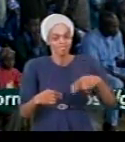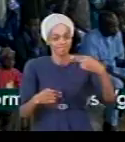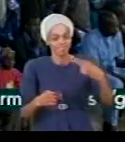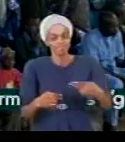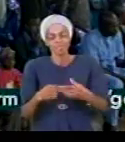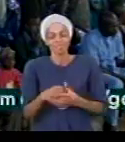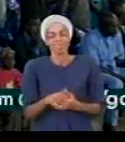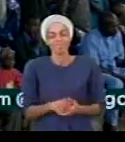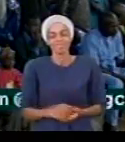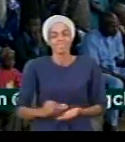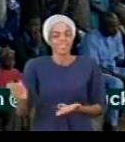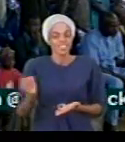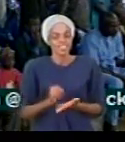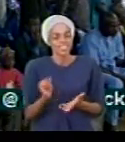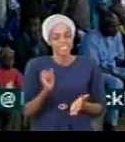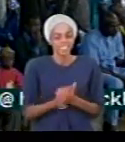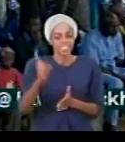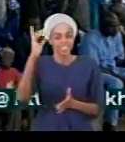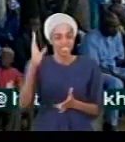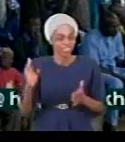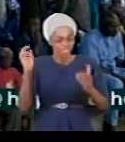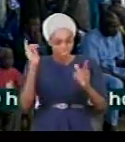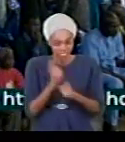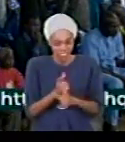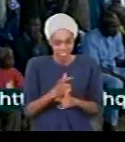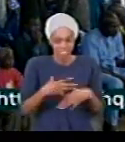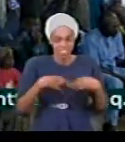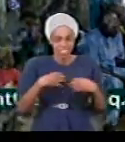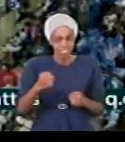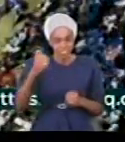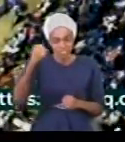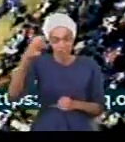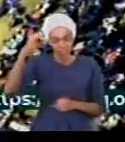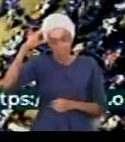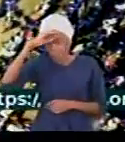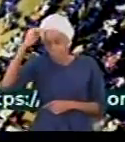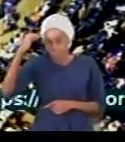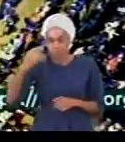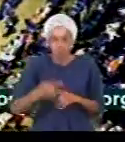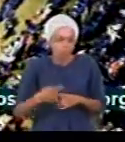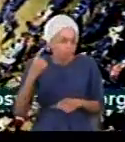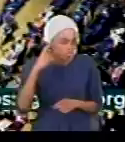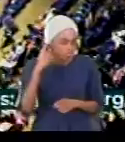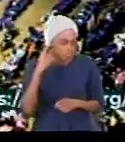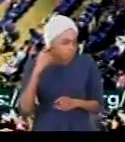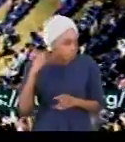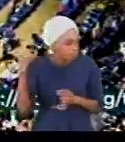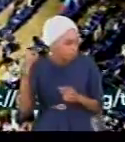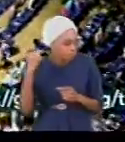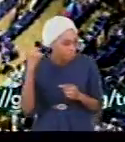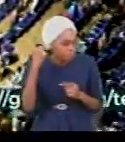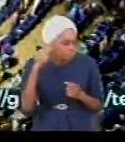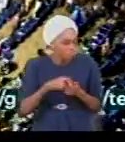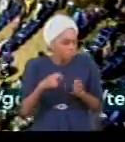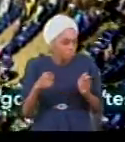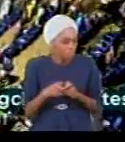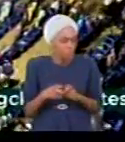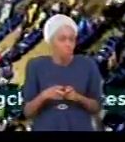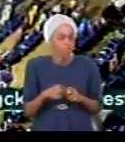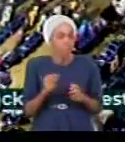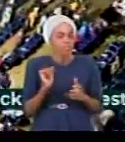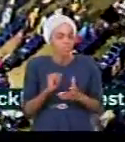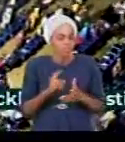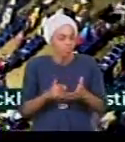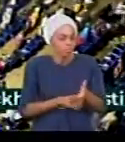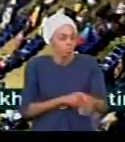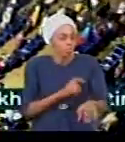problem that has persisted for some time now. After the final amen, the pain disappeared, and now I have